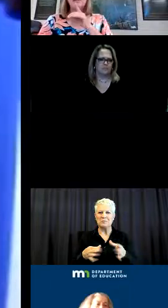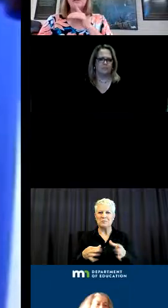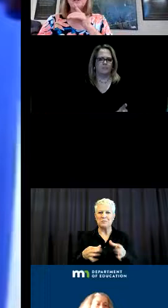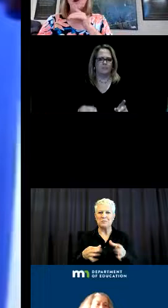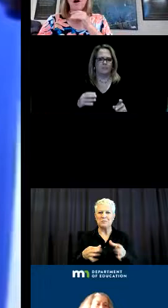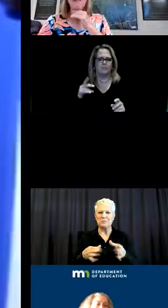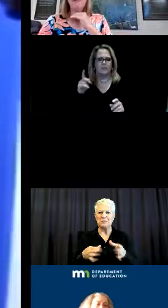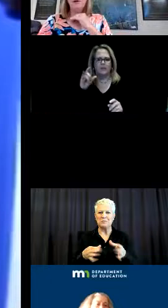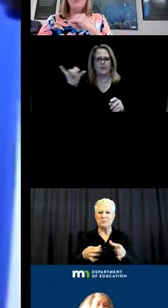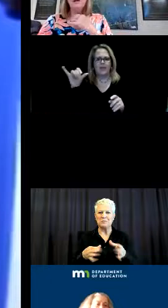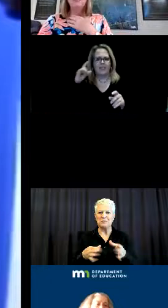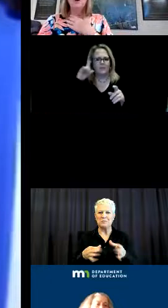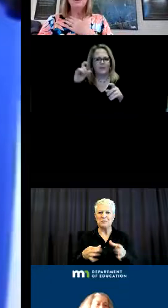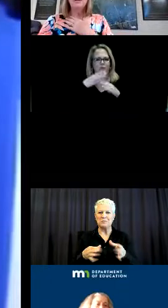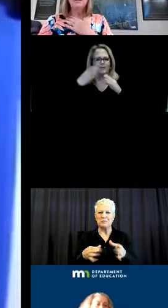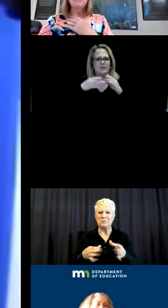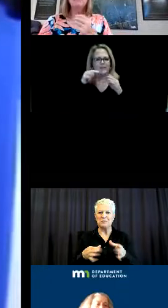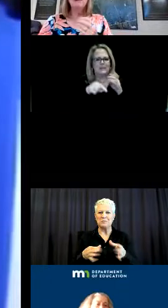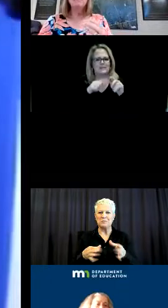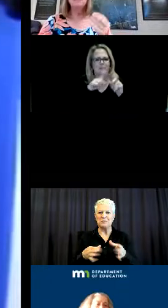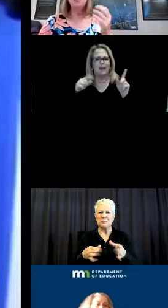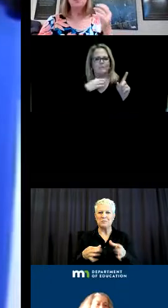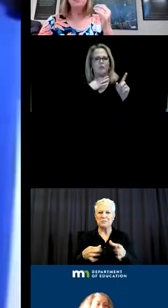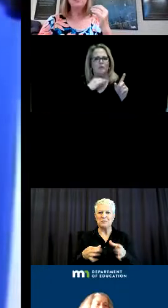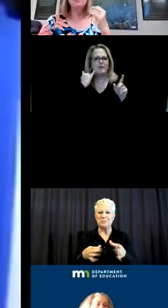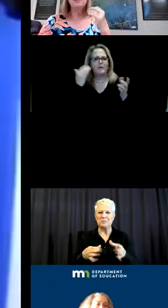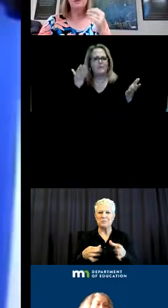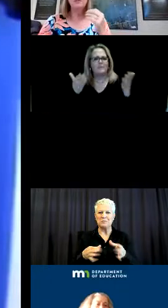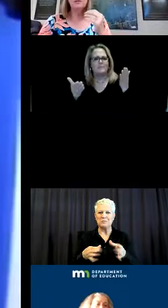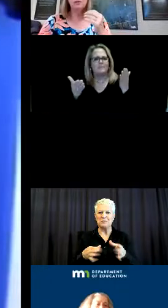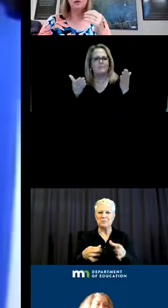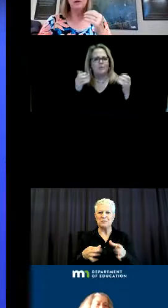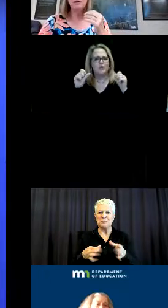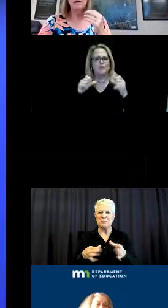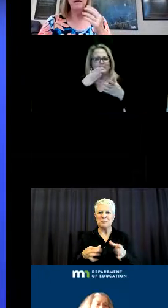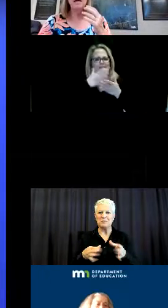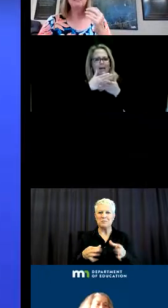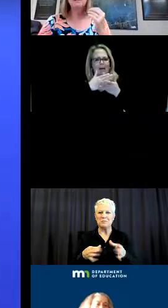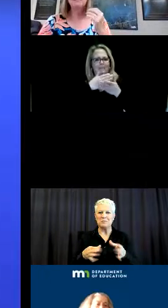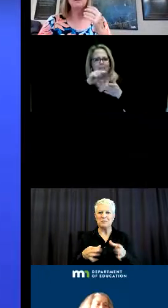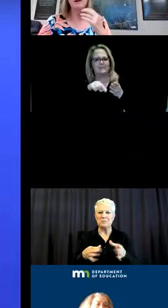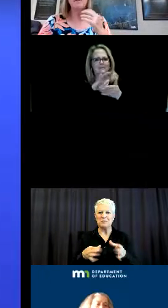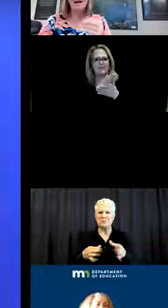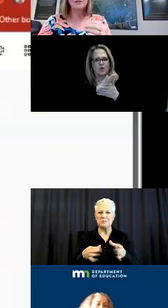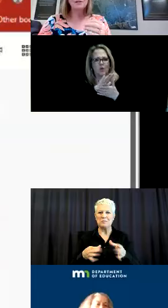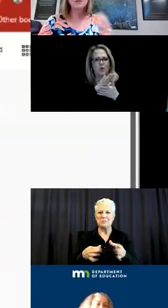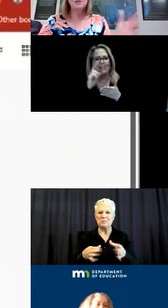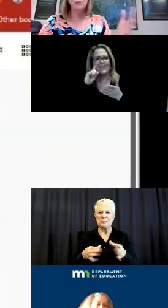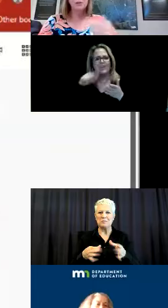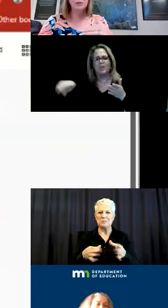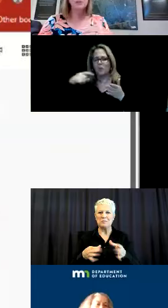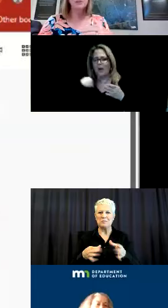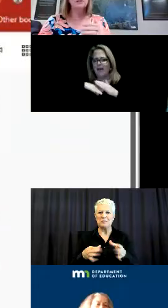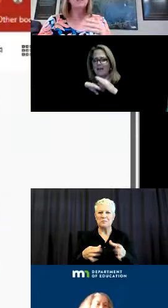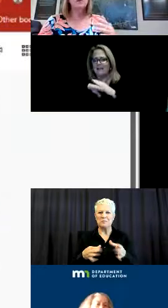putting hate to things cut back this in. off, Constantly but I'm working wondering with if students who don't maybe have we vision. could and if stop this student- one. And I believe you have access to